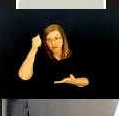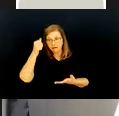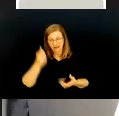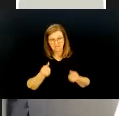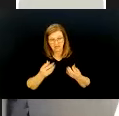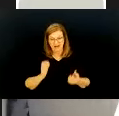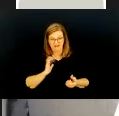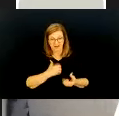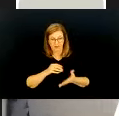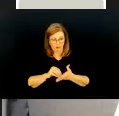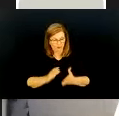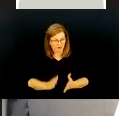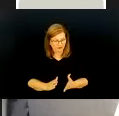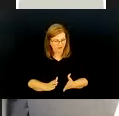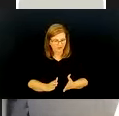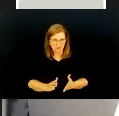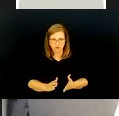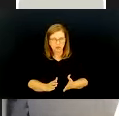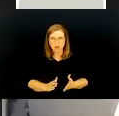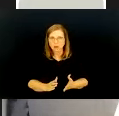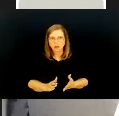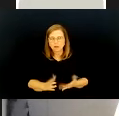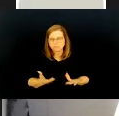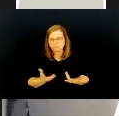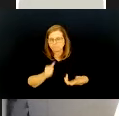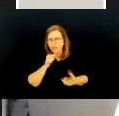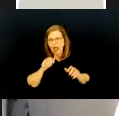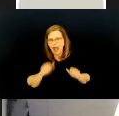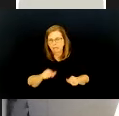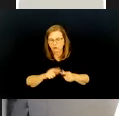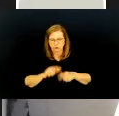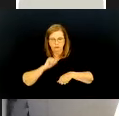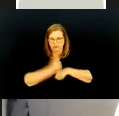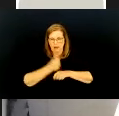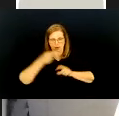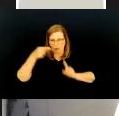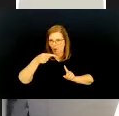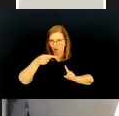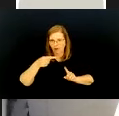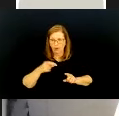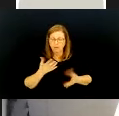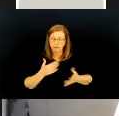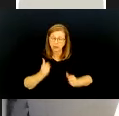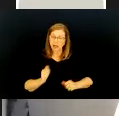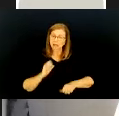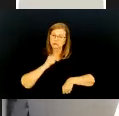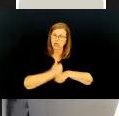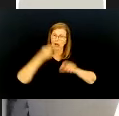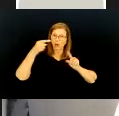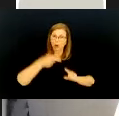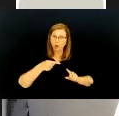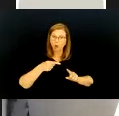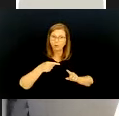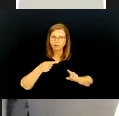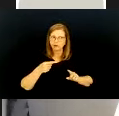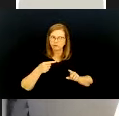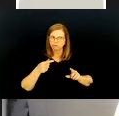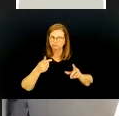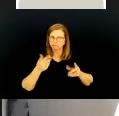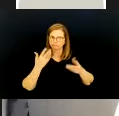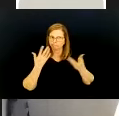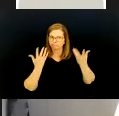our students, they're just not able to set a goal, or maybe they can set a goal, but then they really don't know how to